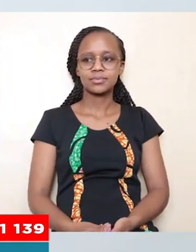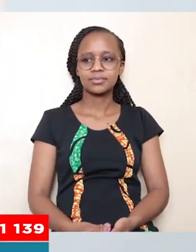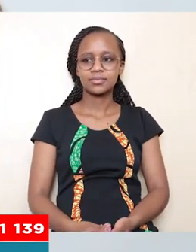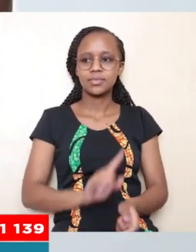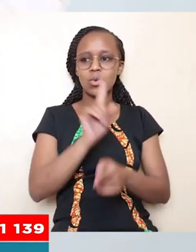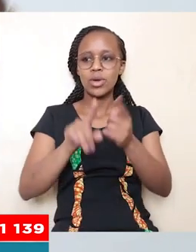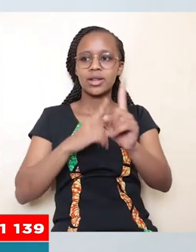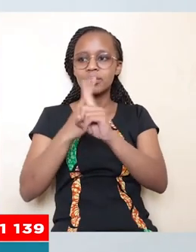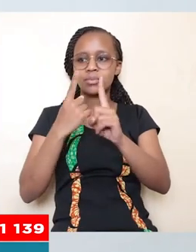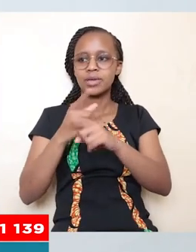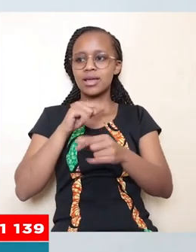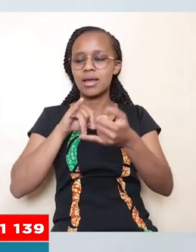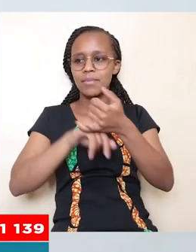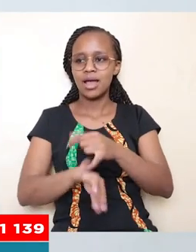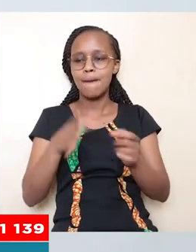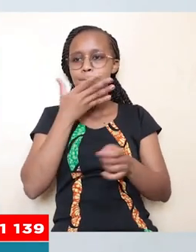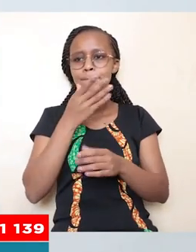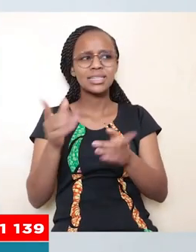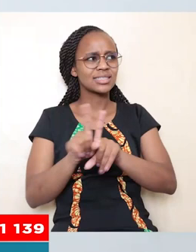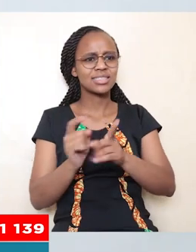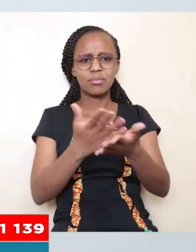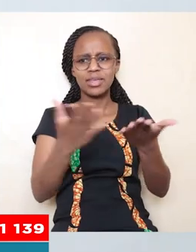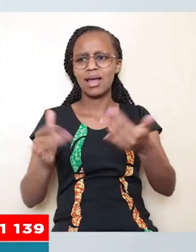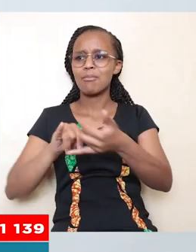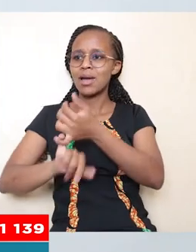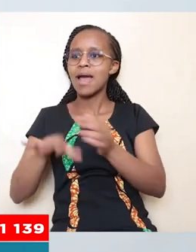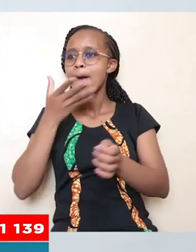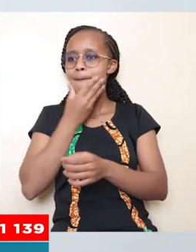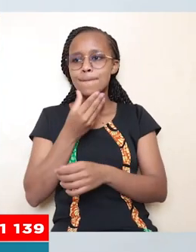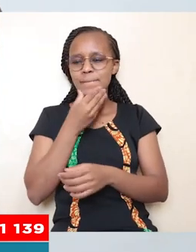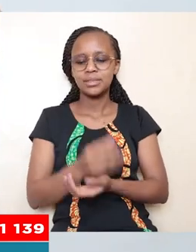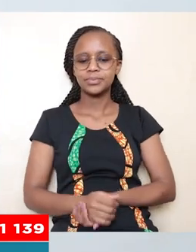When you meet as married men, even the men who are here, married,